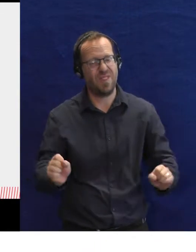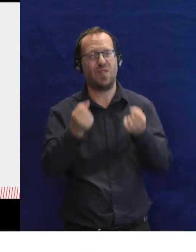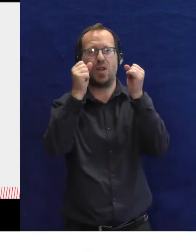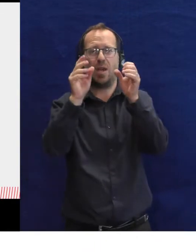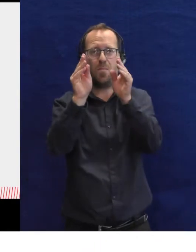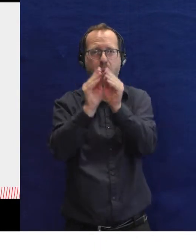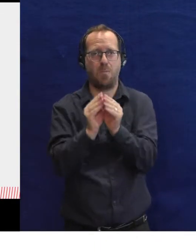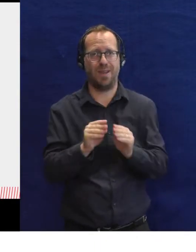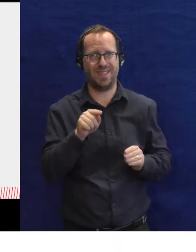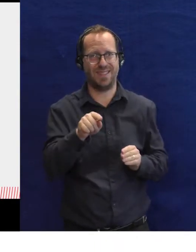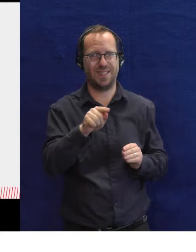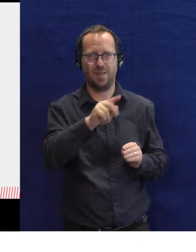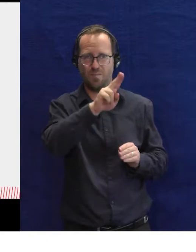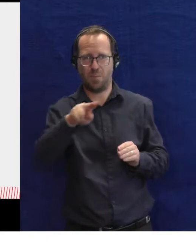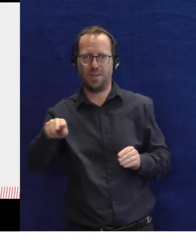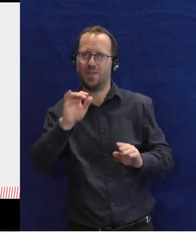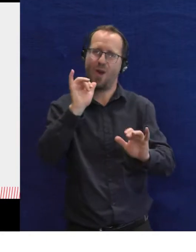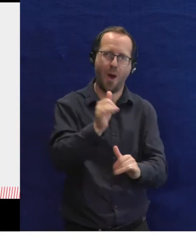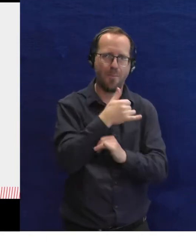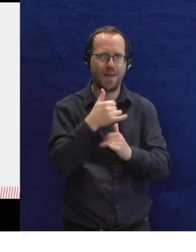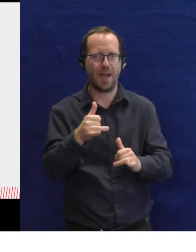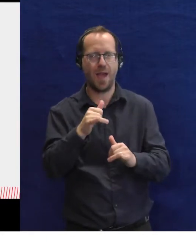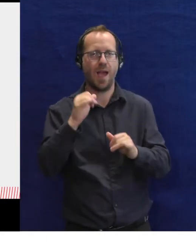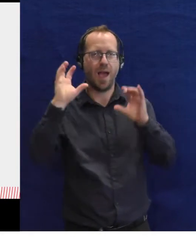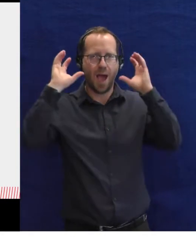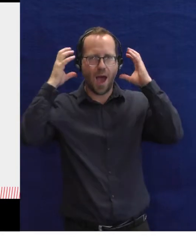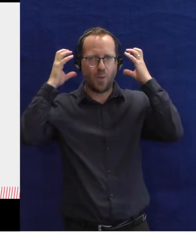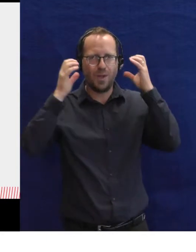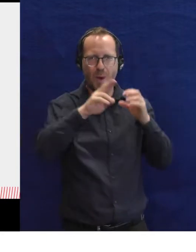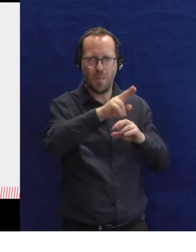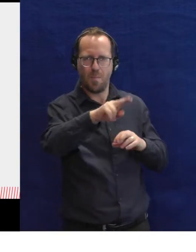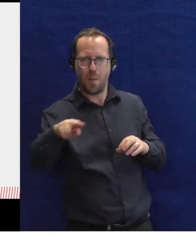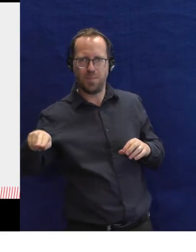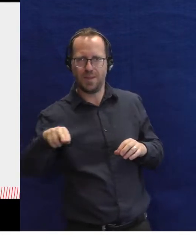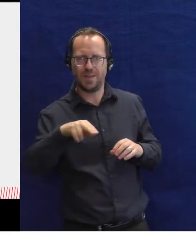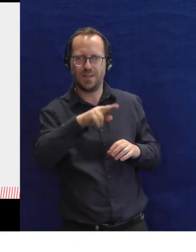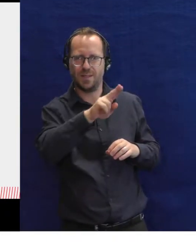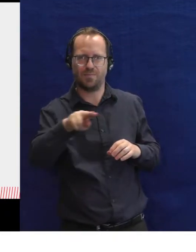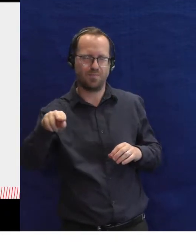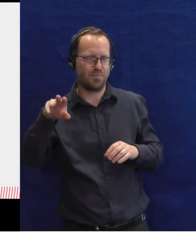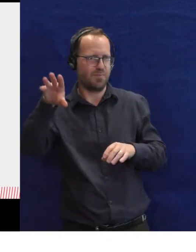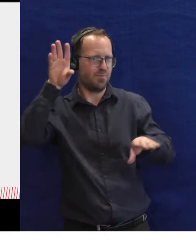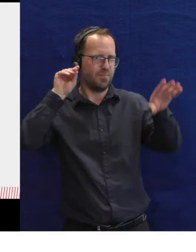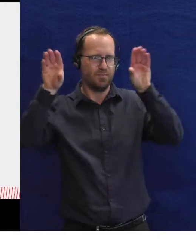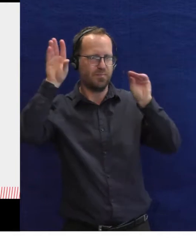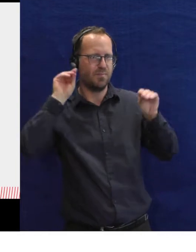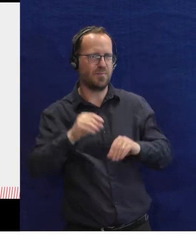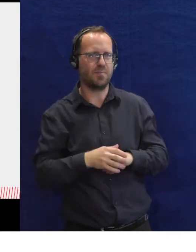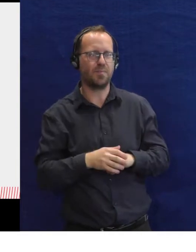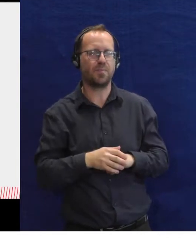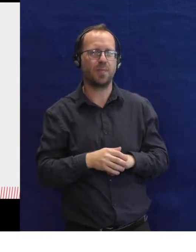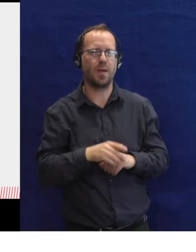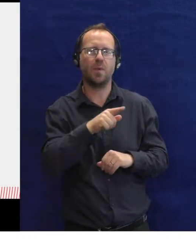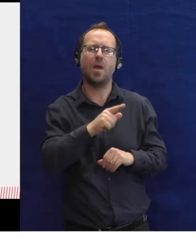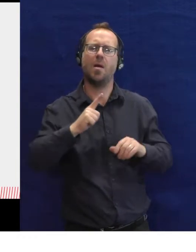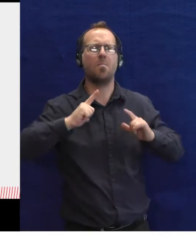some description of an opera, and then the idea was that some professional